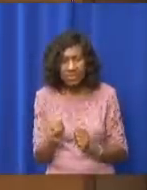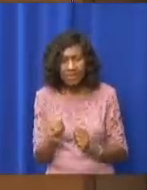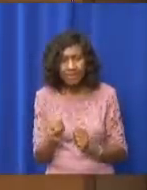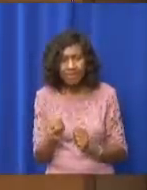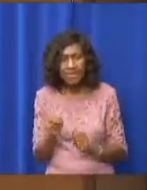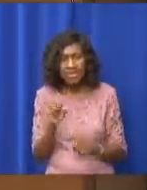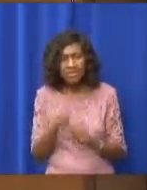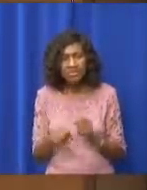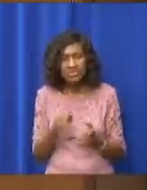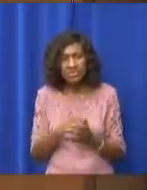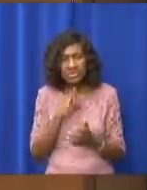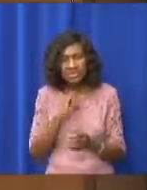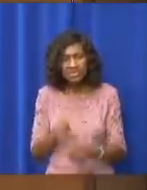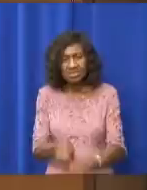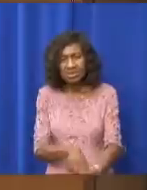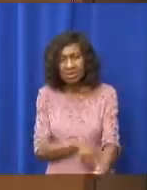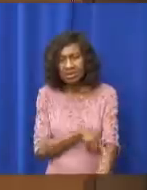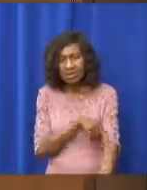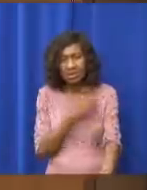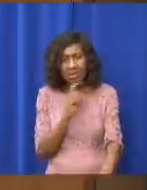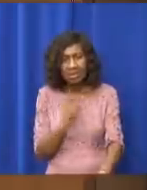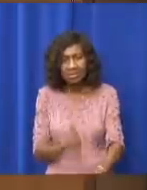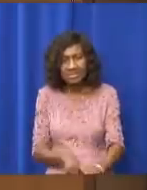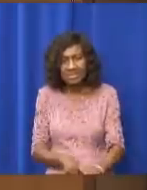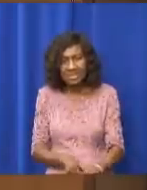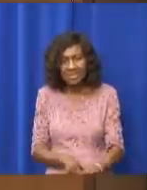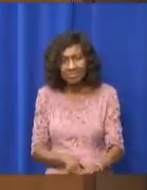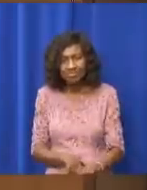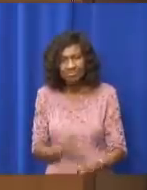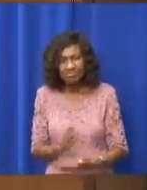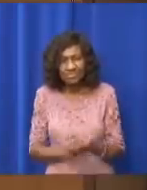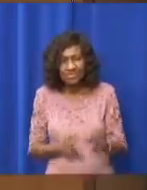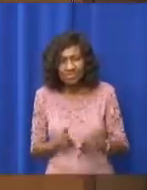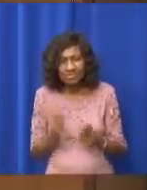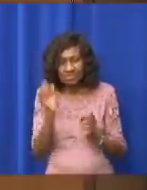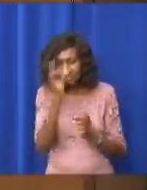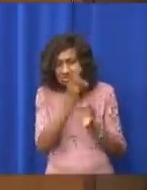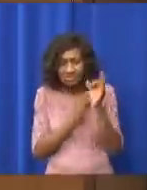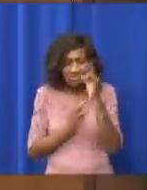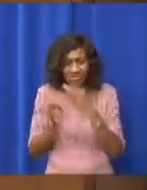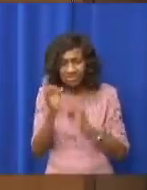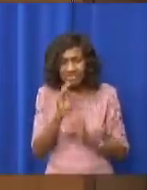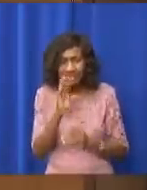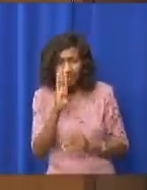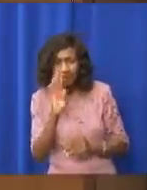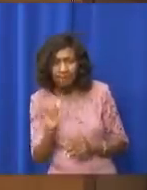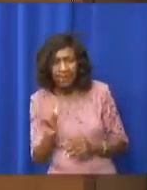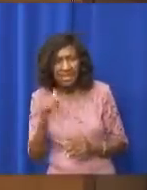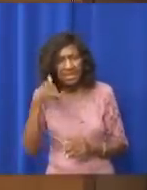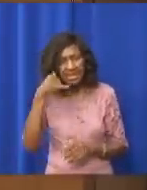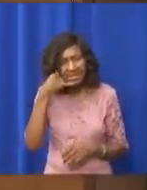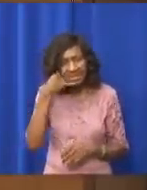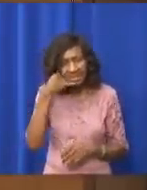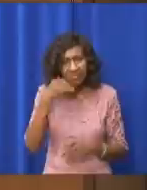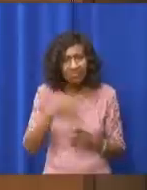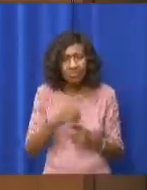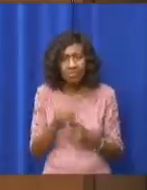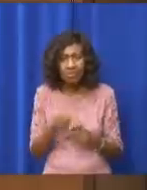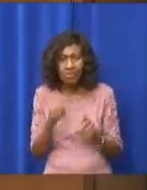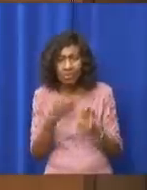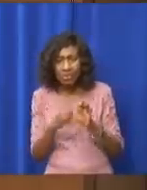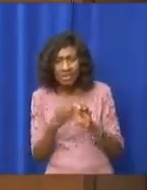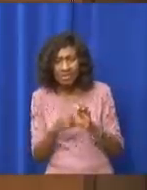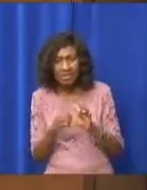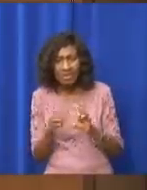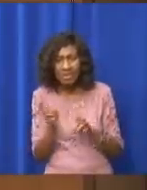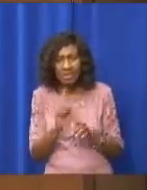a little longer and a little more frustrating to do so via the telephone or via email where we cannot